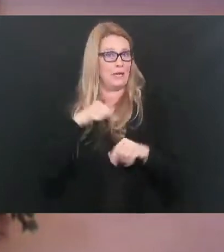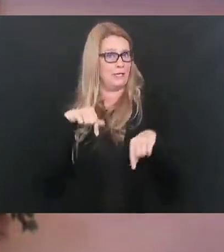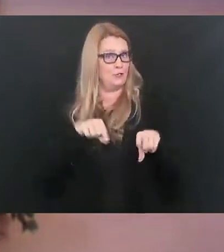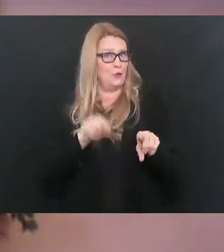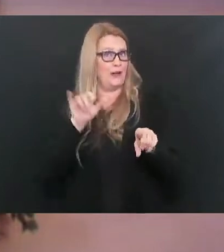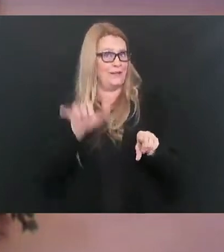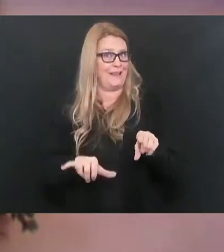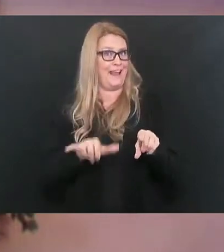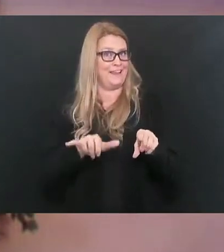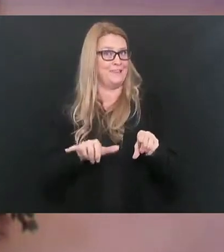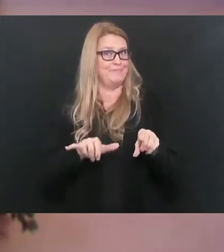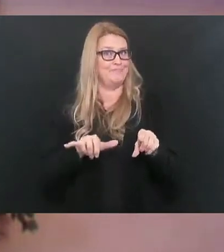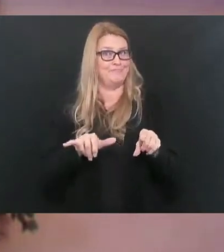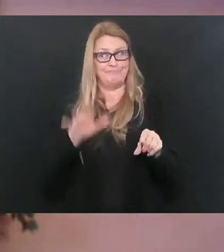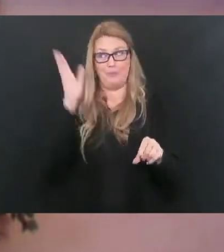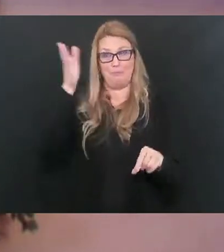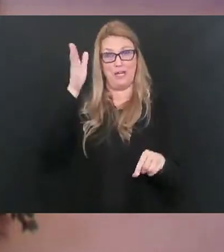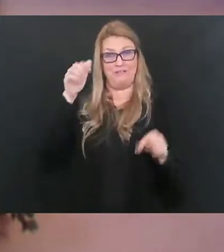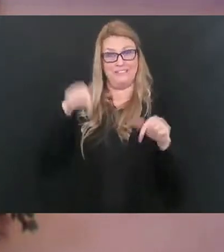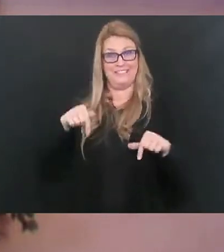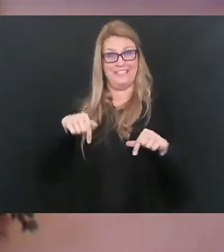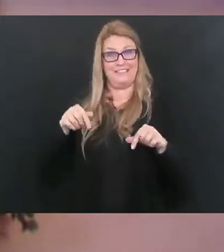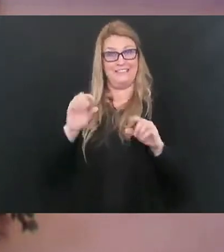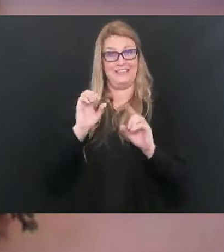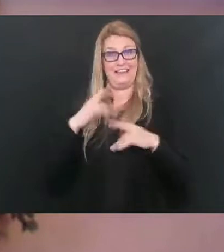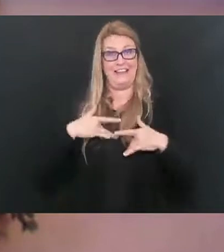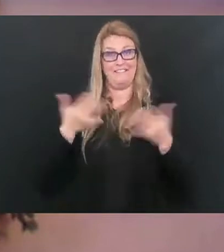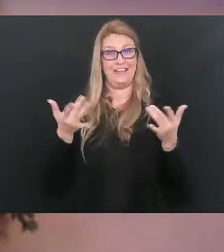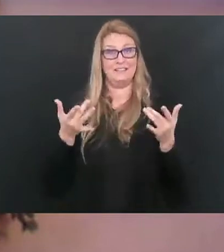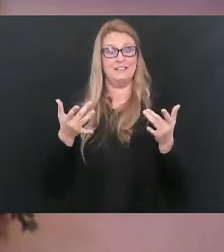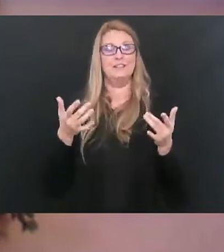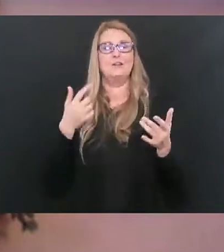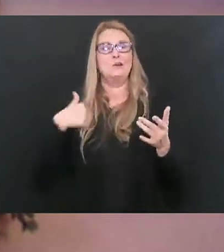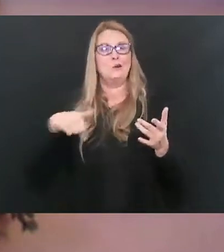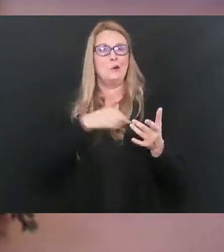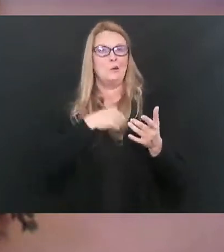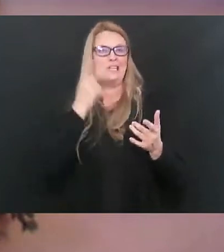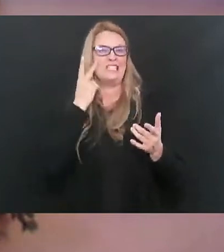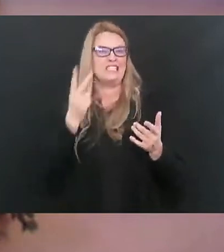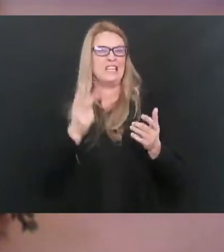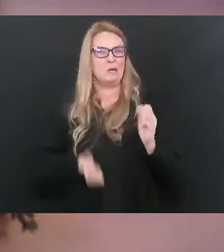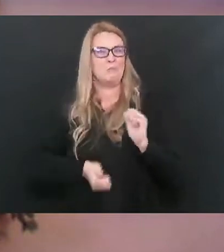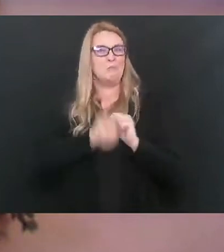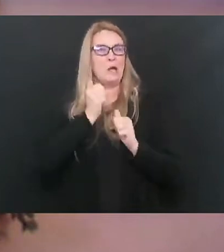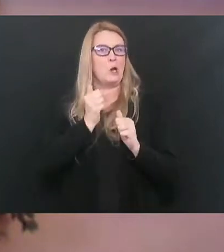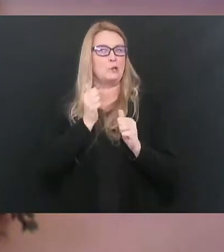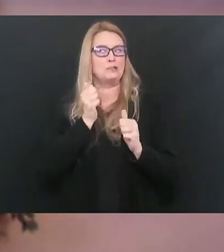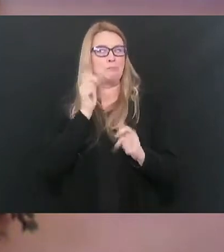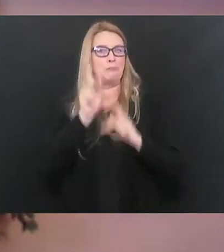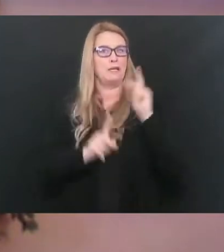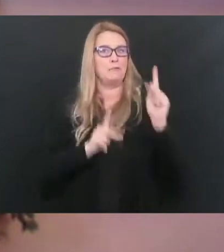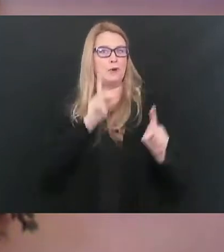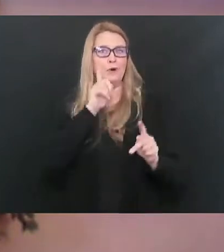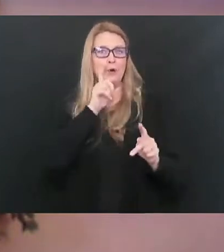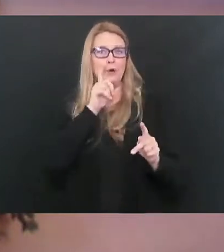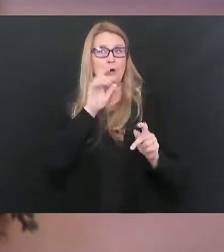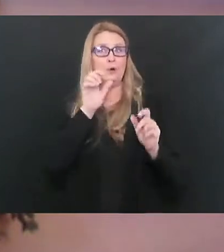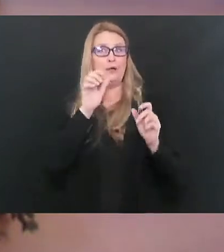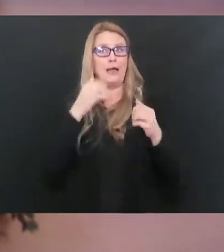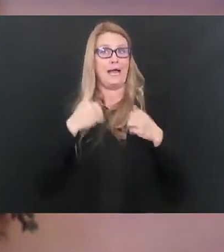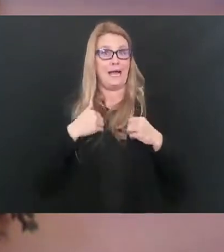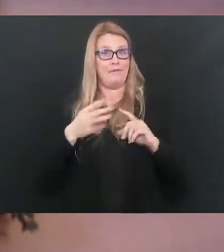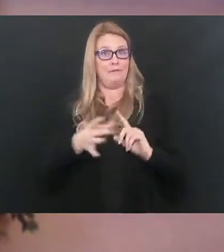briefs, is we've really focused on the people most likely to die and most likely to be hospitalized, which turns out to